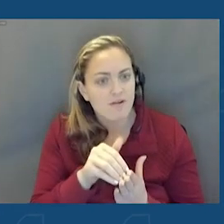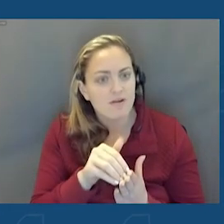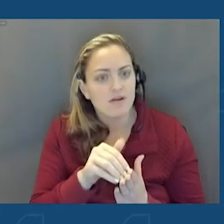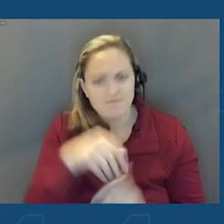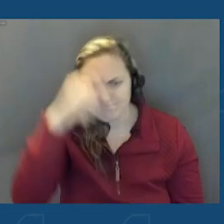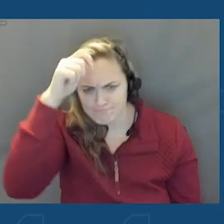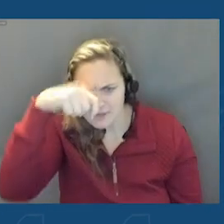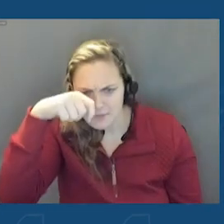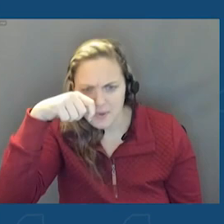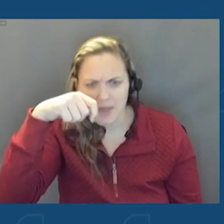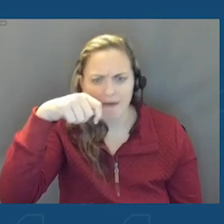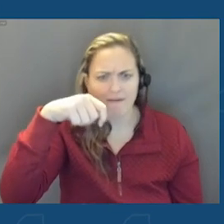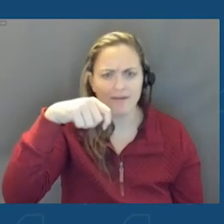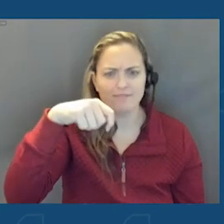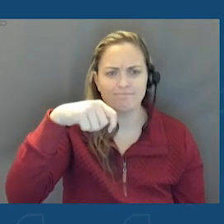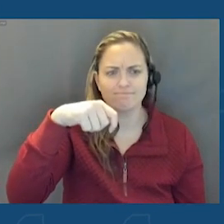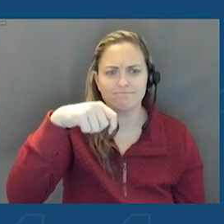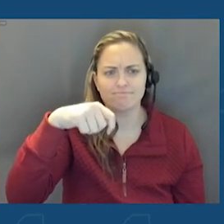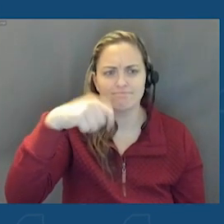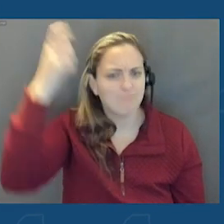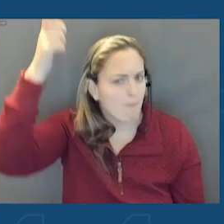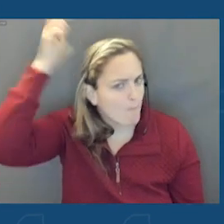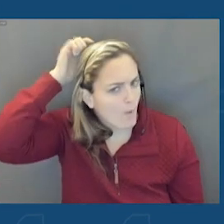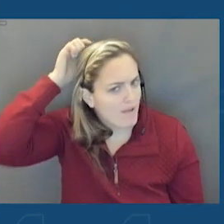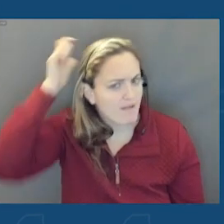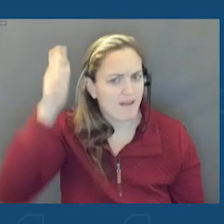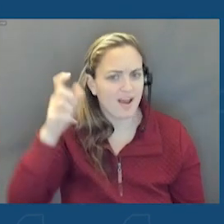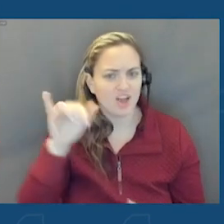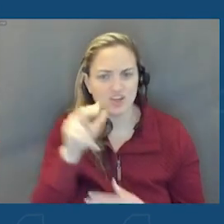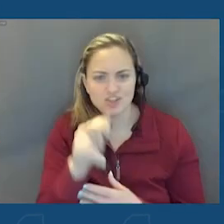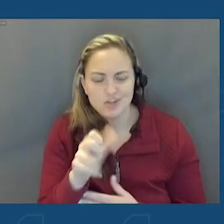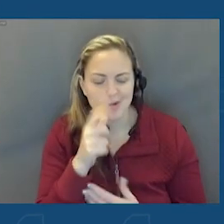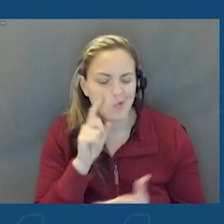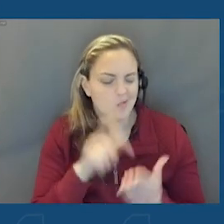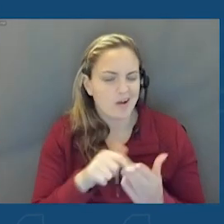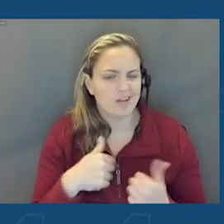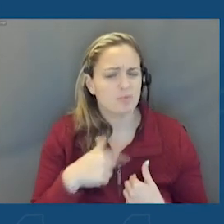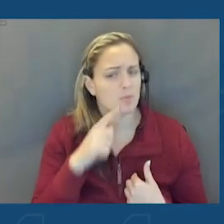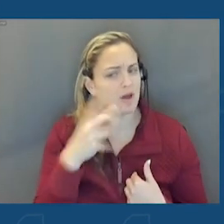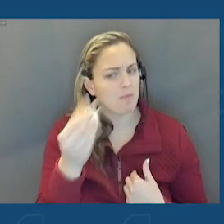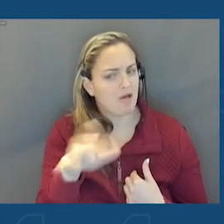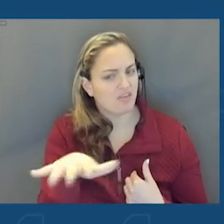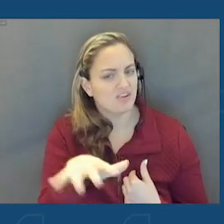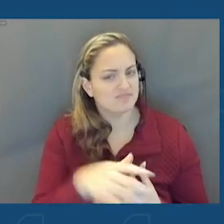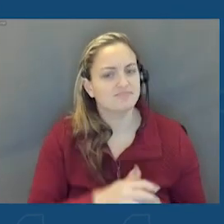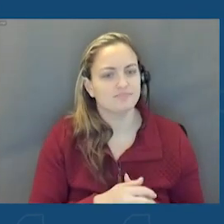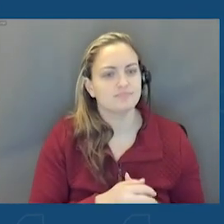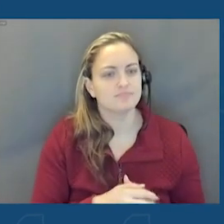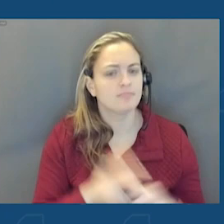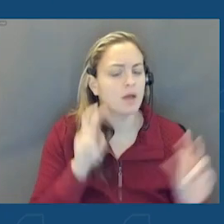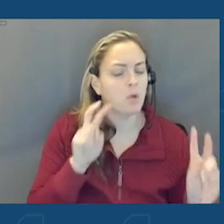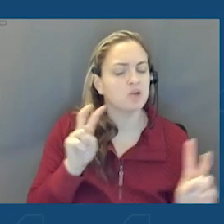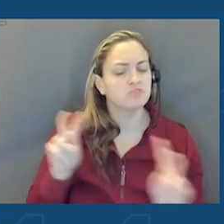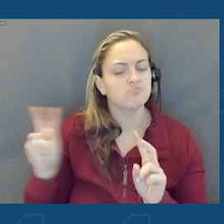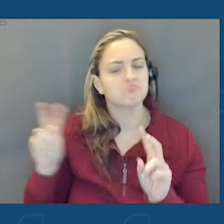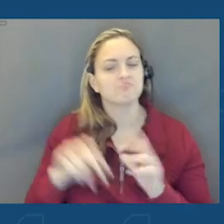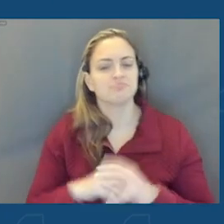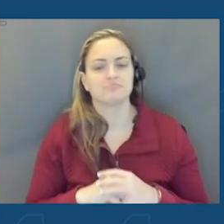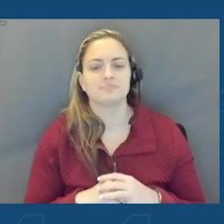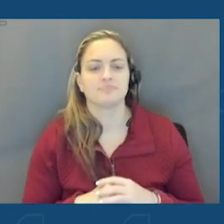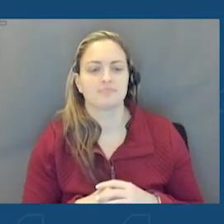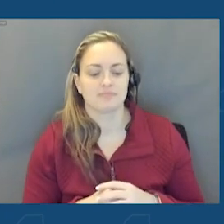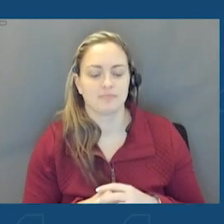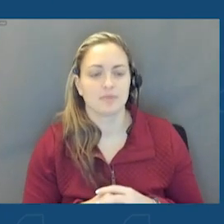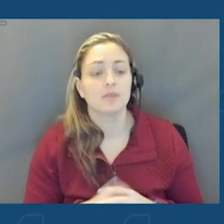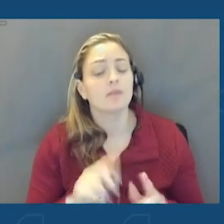hat, ponytail, a pair of jeans. You probably don't recognize me a lot, but I'm out there. I'm watching things. But